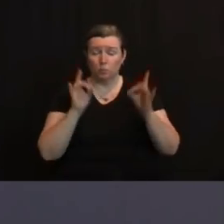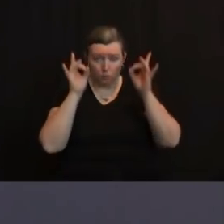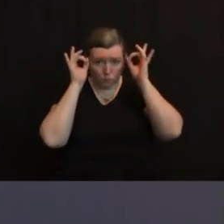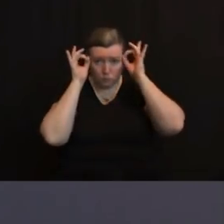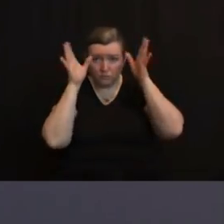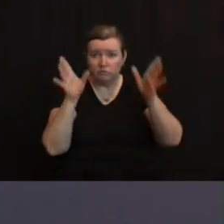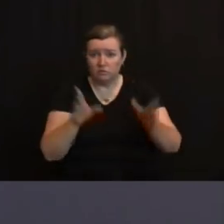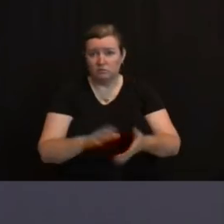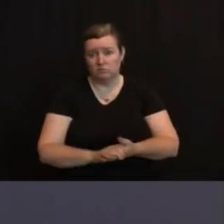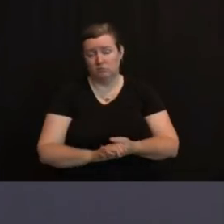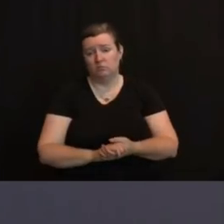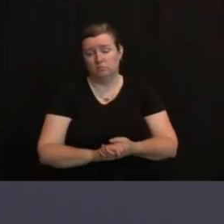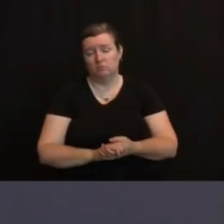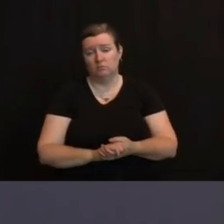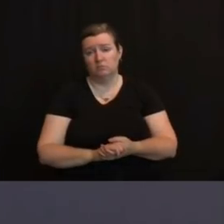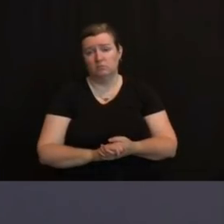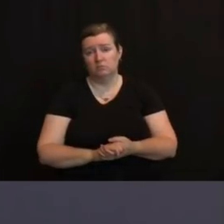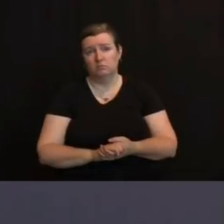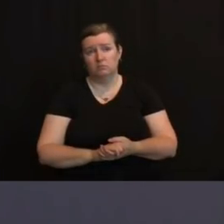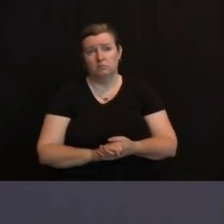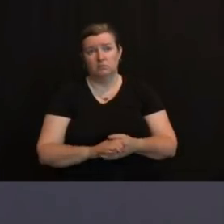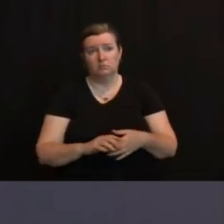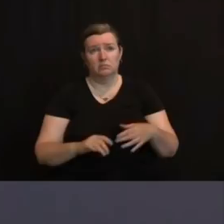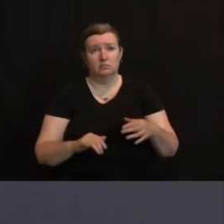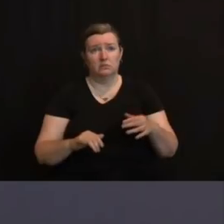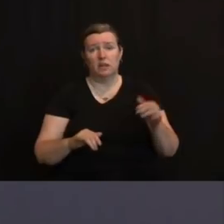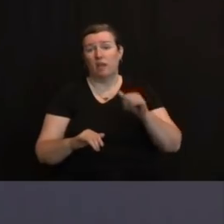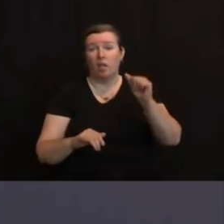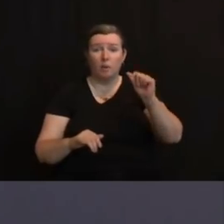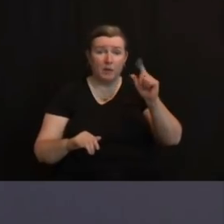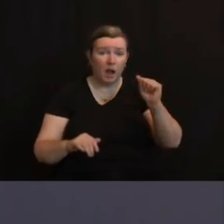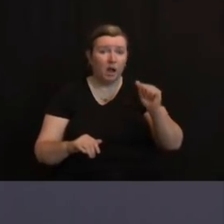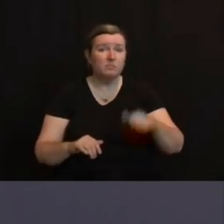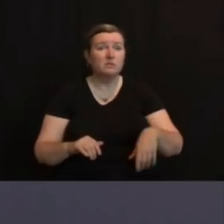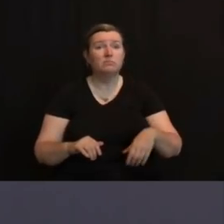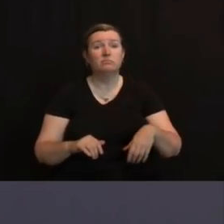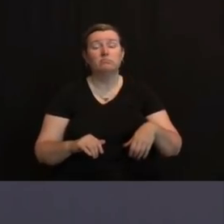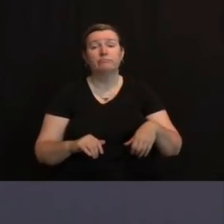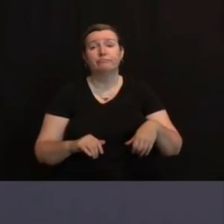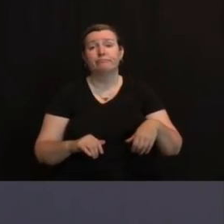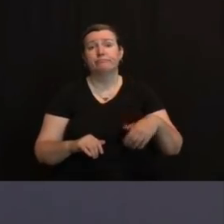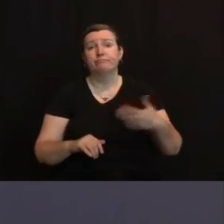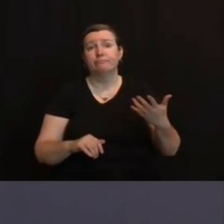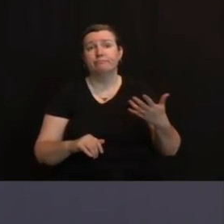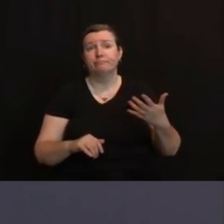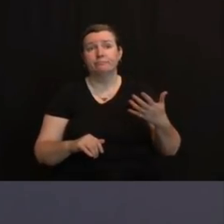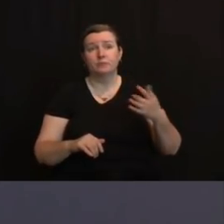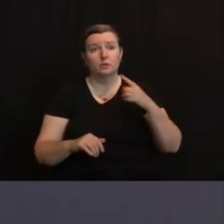States as I mentioned earlier, Alabama would be on the list at this point. We